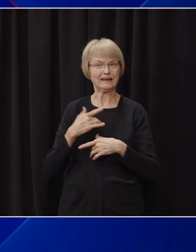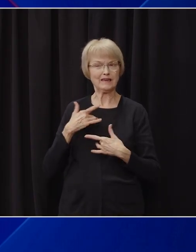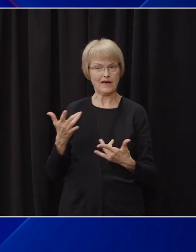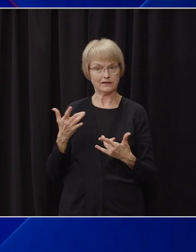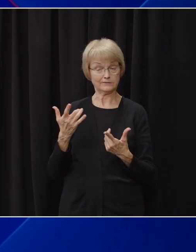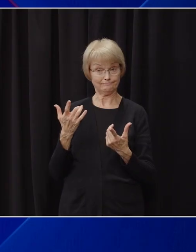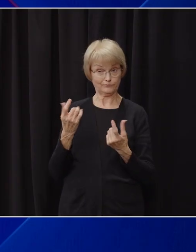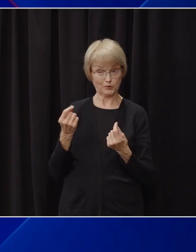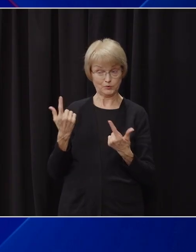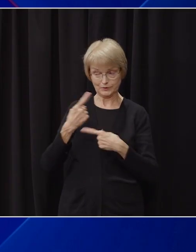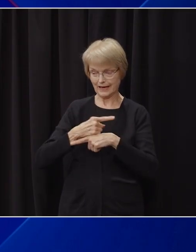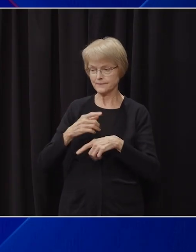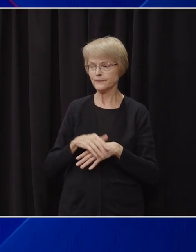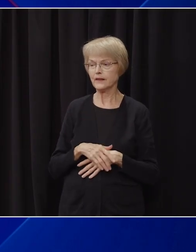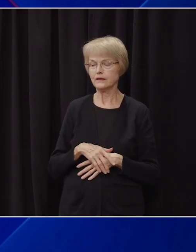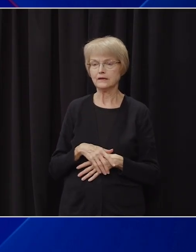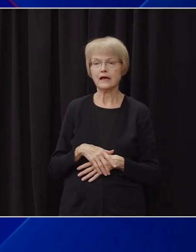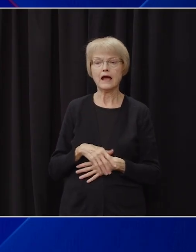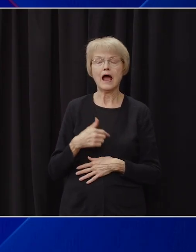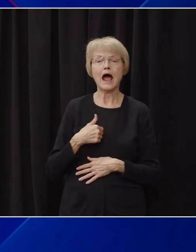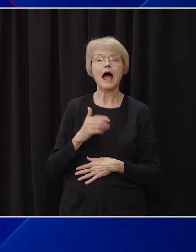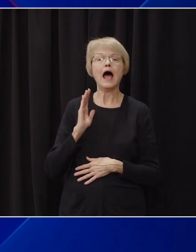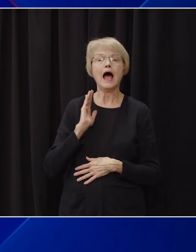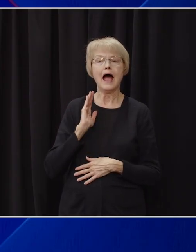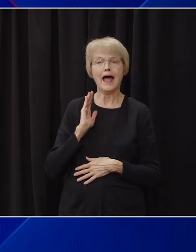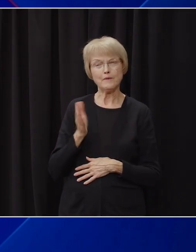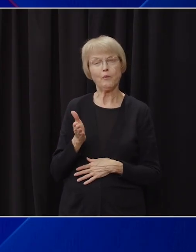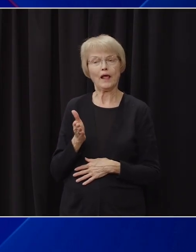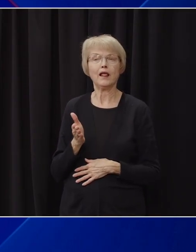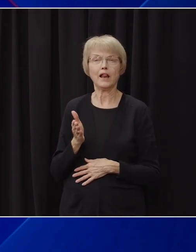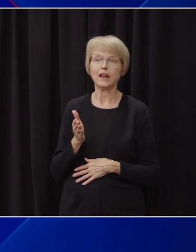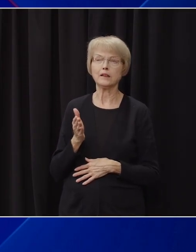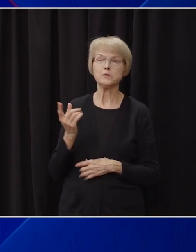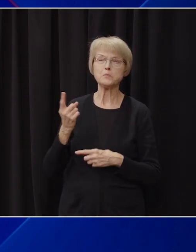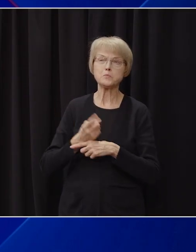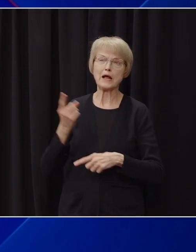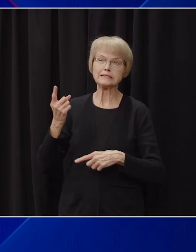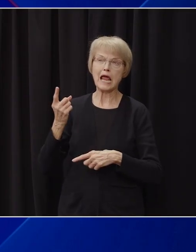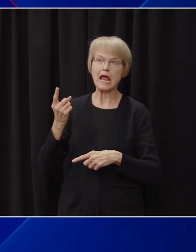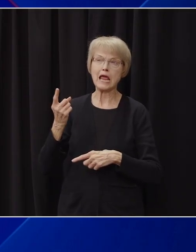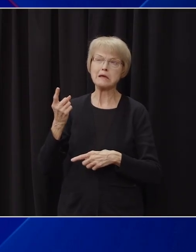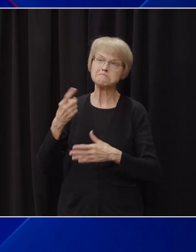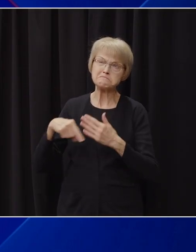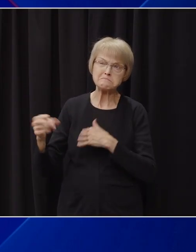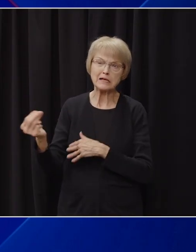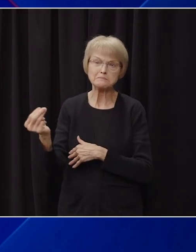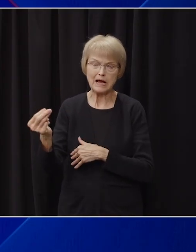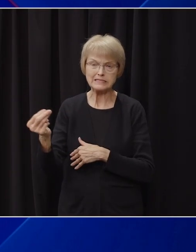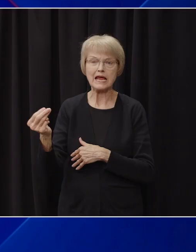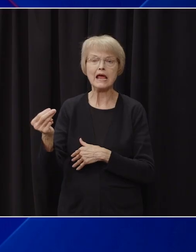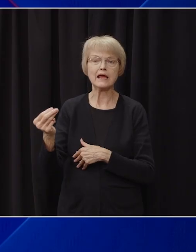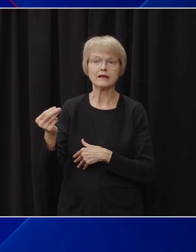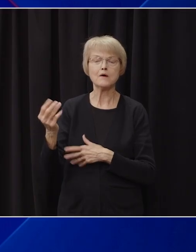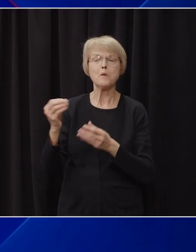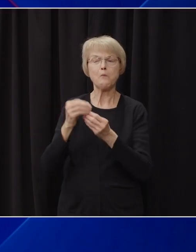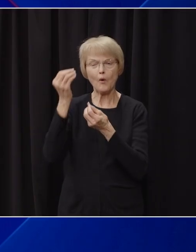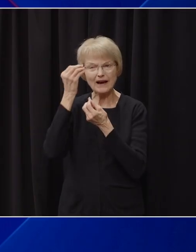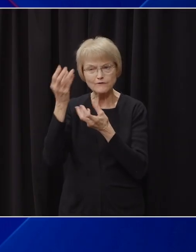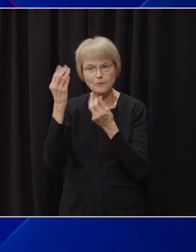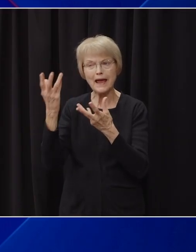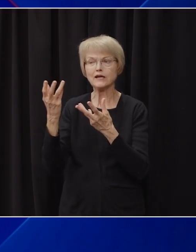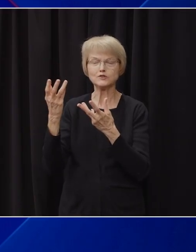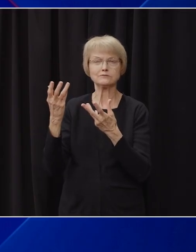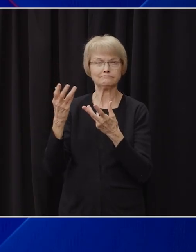that. I will be following up in the next day or maybe Monday with just some information